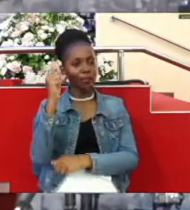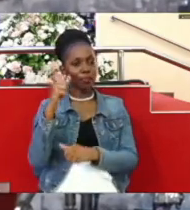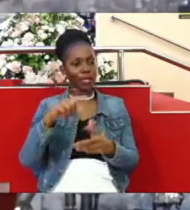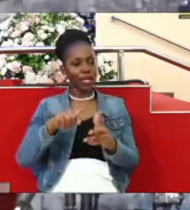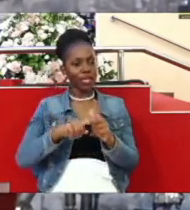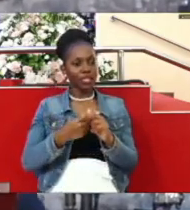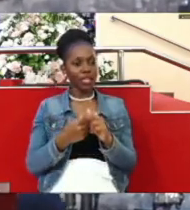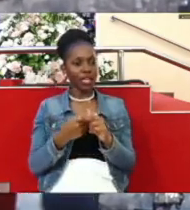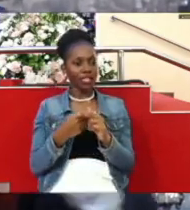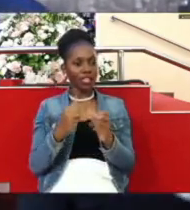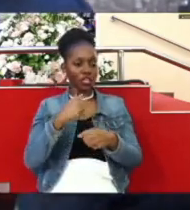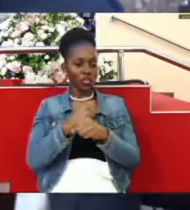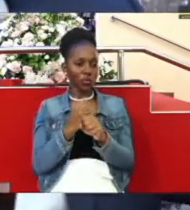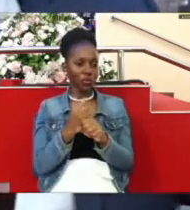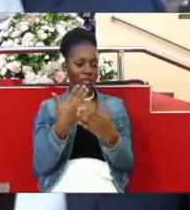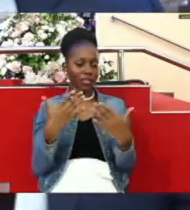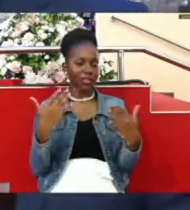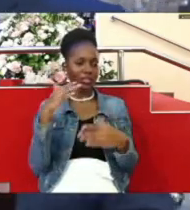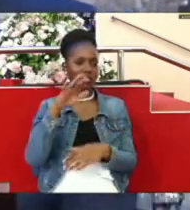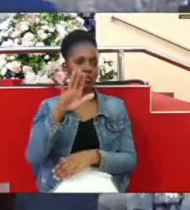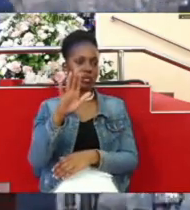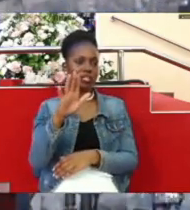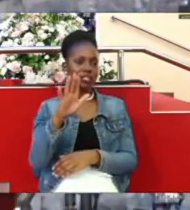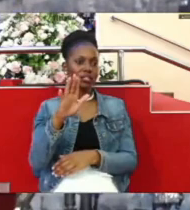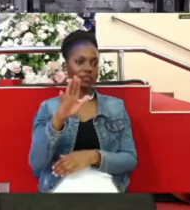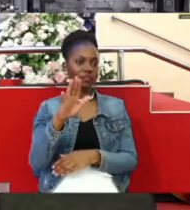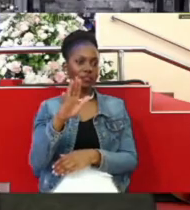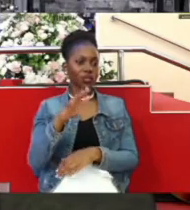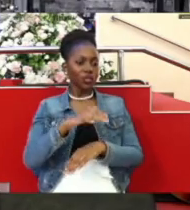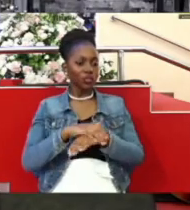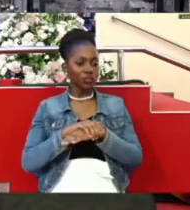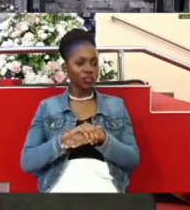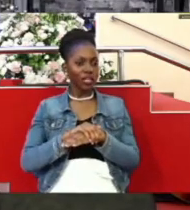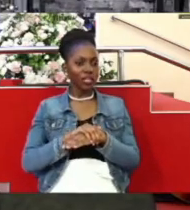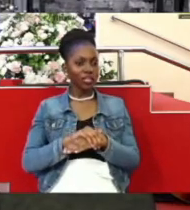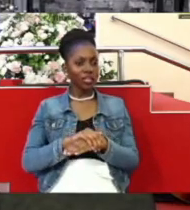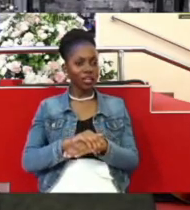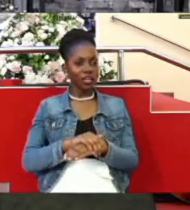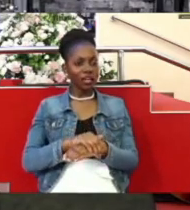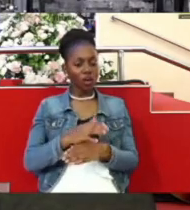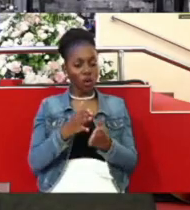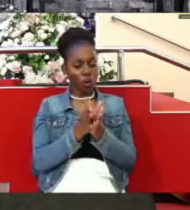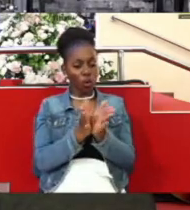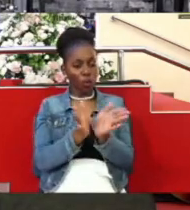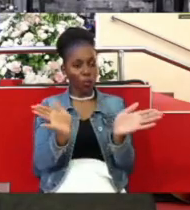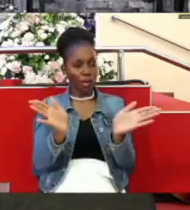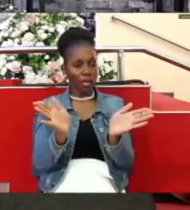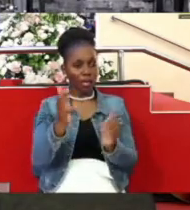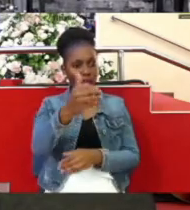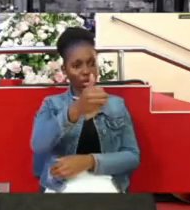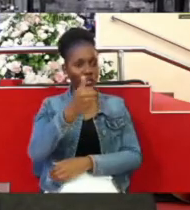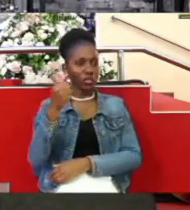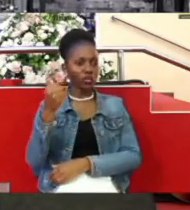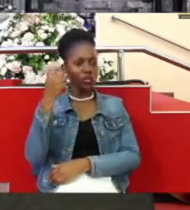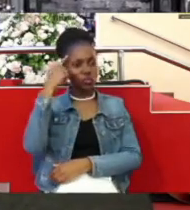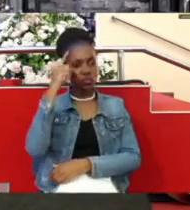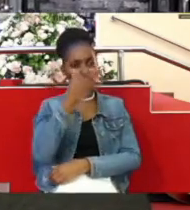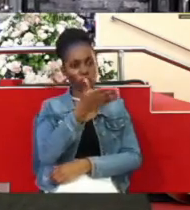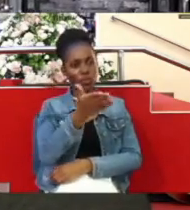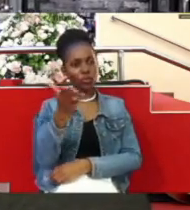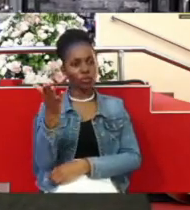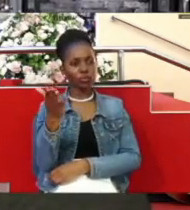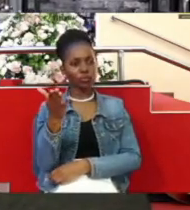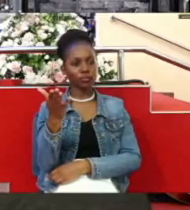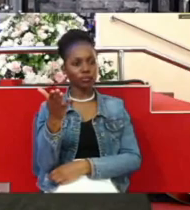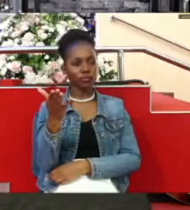you start finding open doors for you. You start finding things that had been hidden long